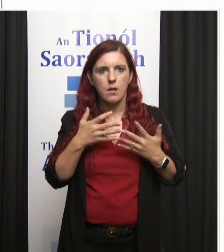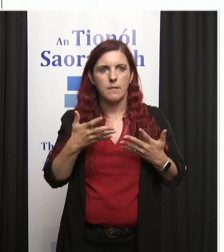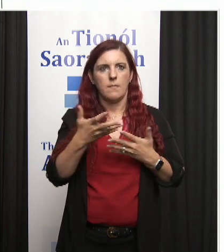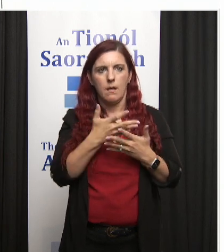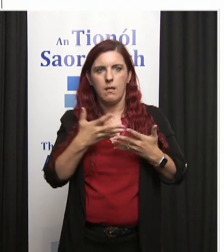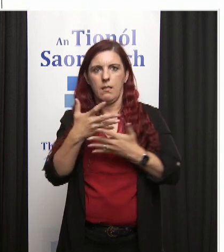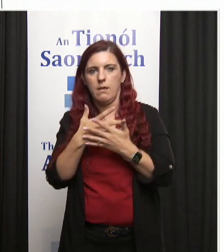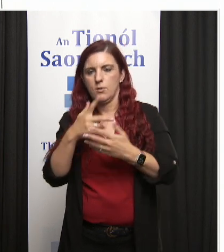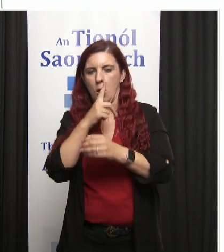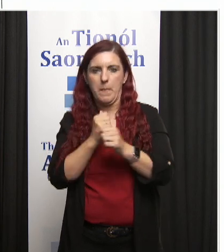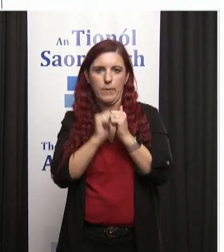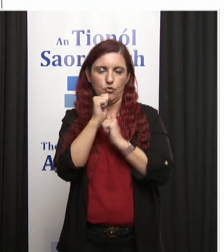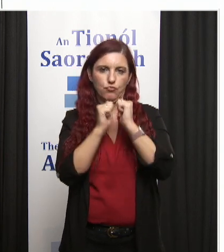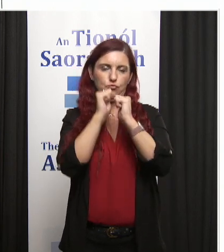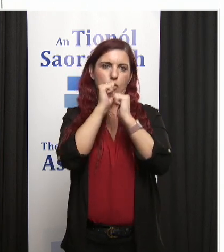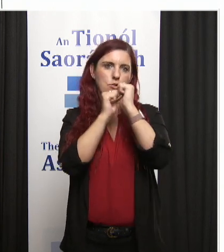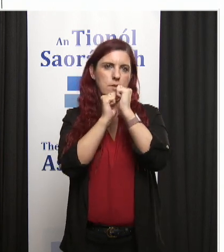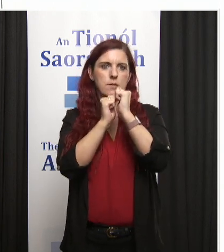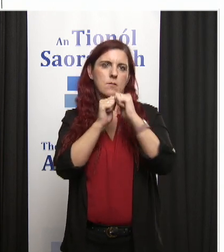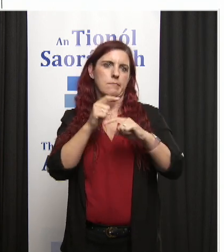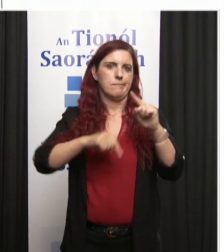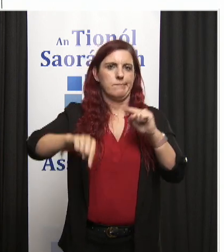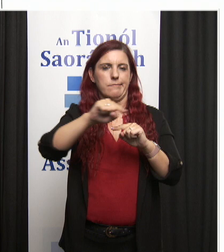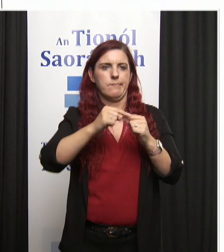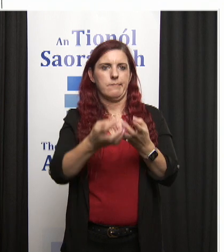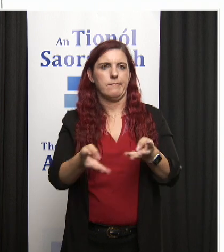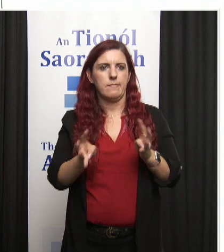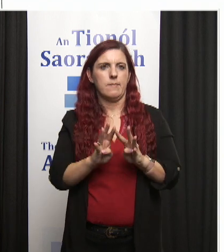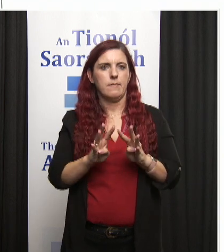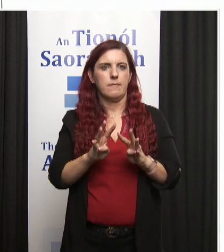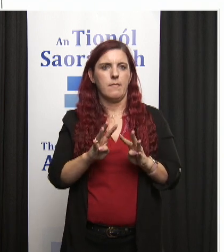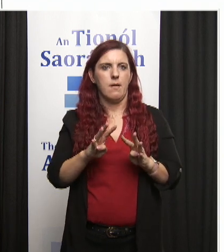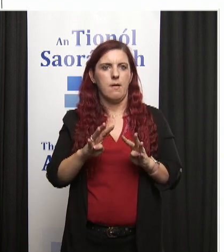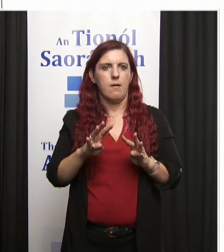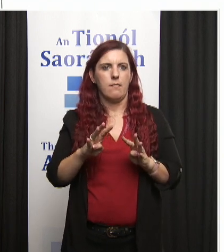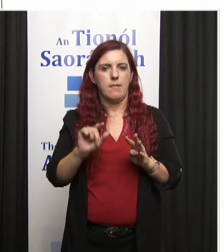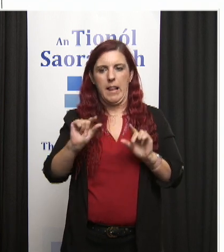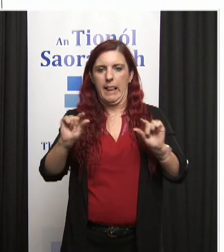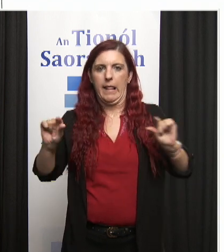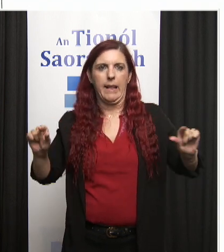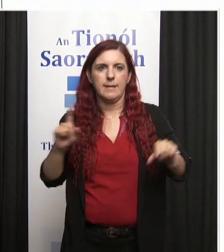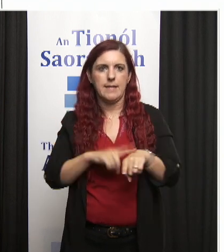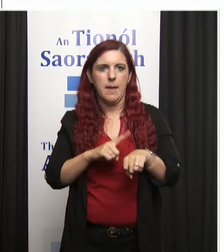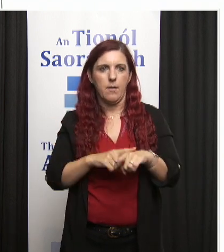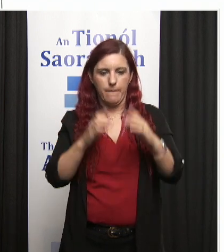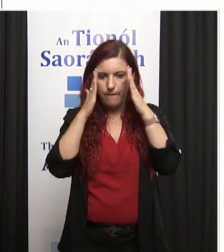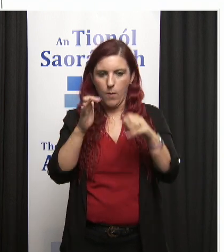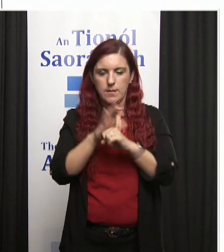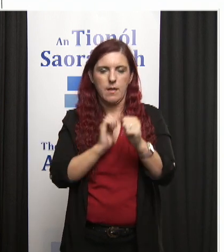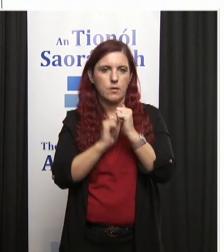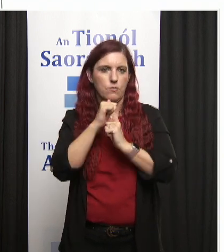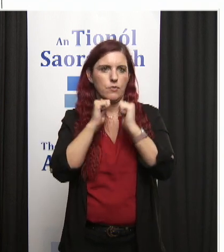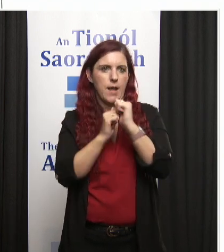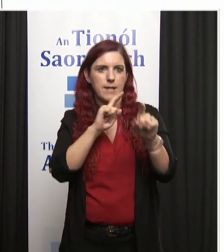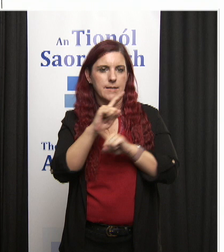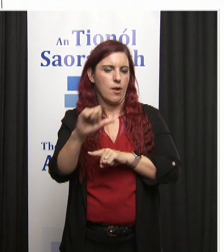the structure, and the rest of the slides we spent really for little time. Structure, and still we